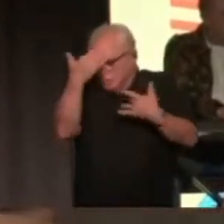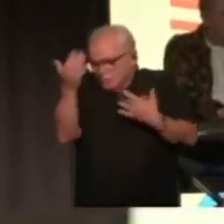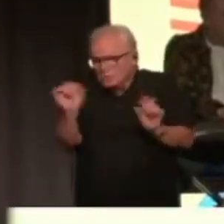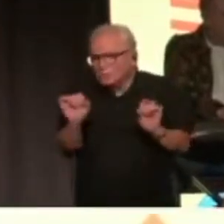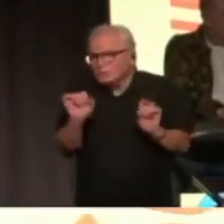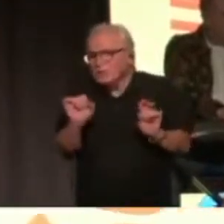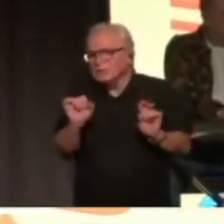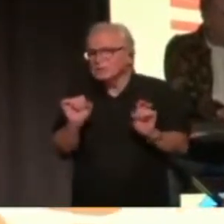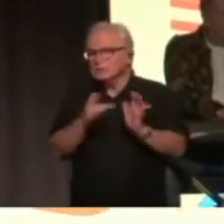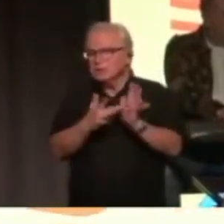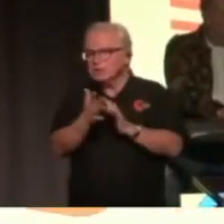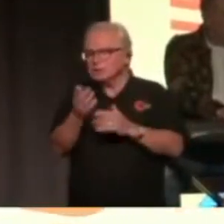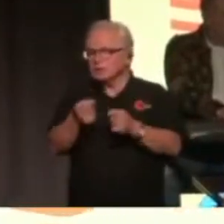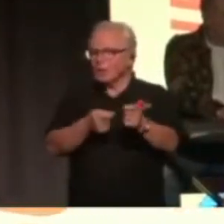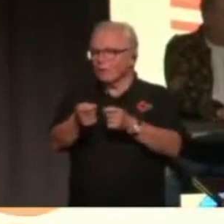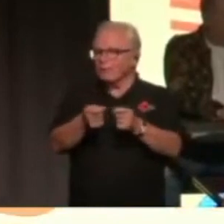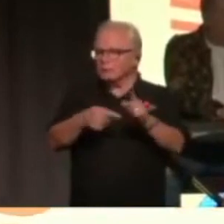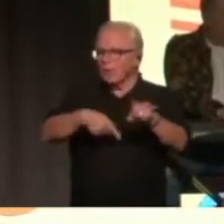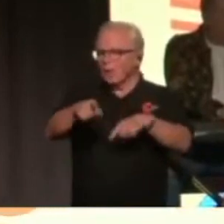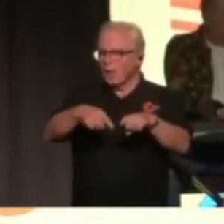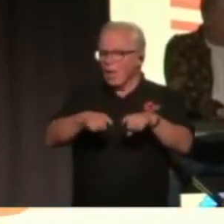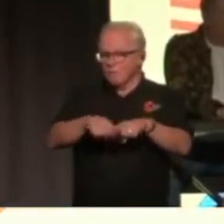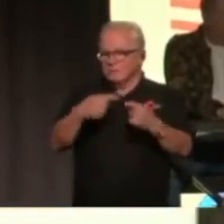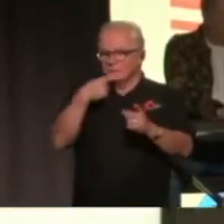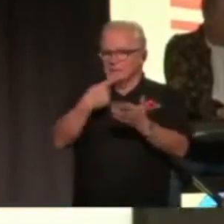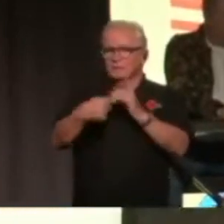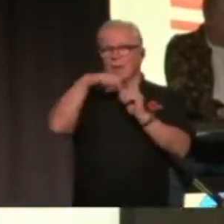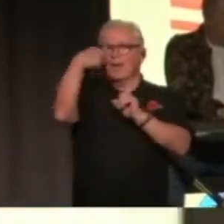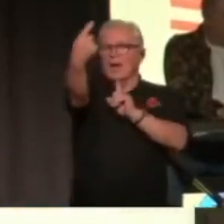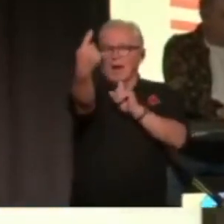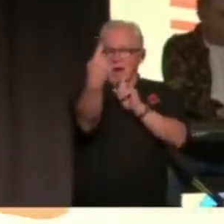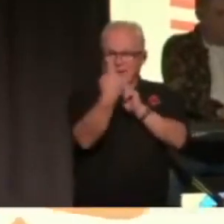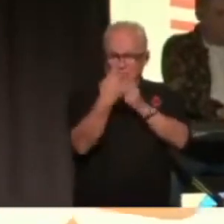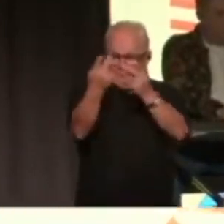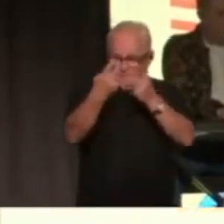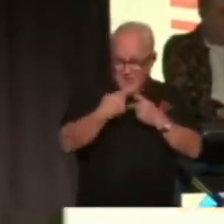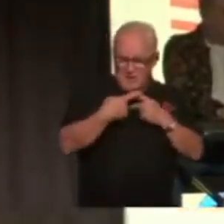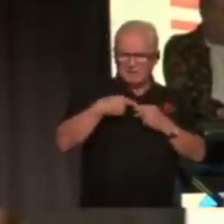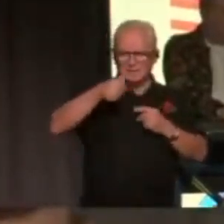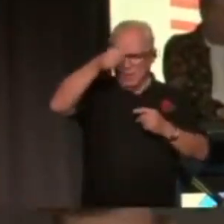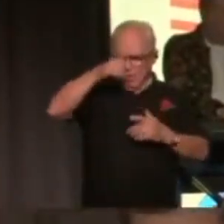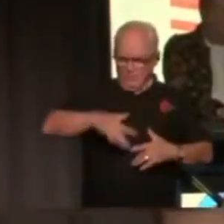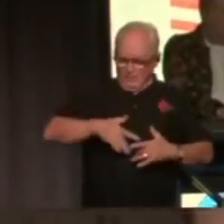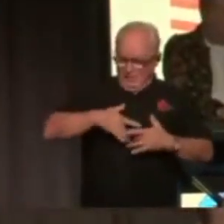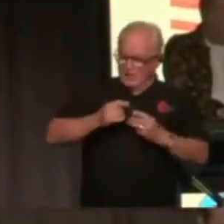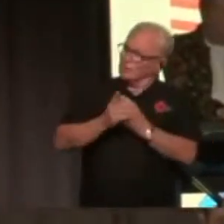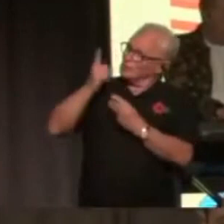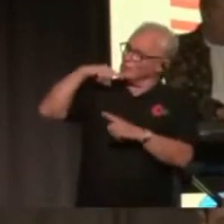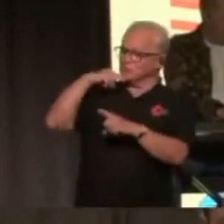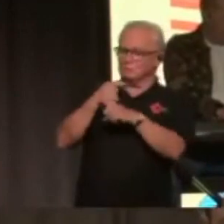Jesus, but you've decided today that you come along here today and you've heard God speak to you, and you know that